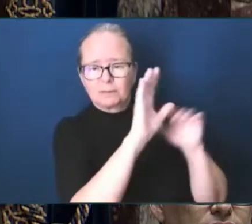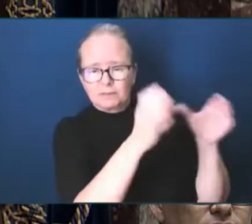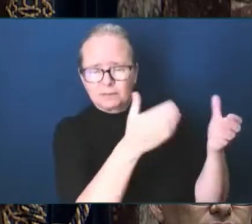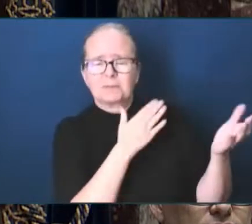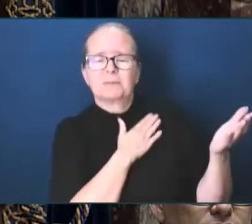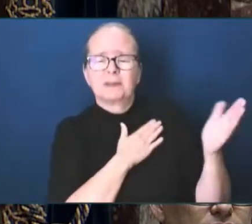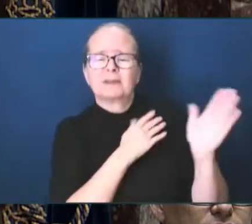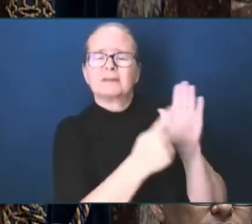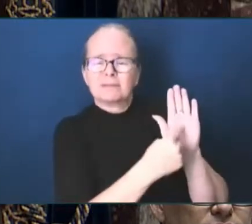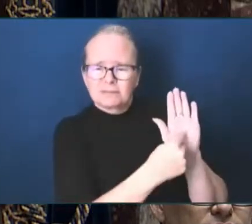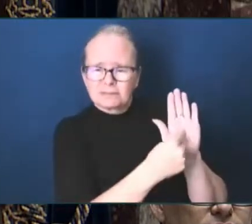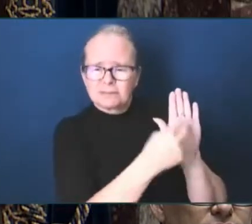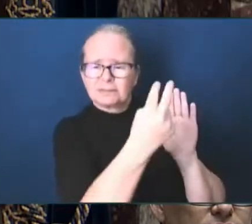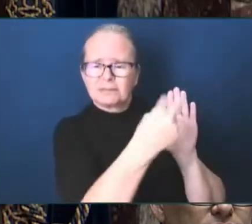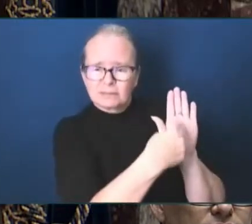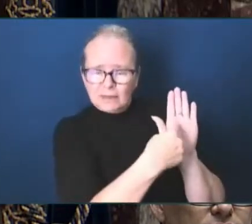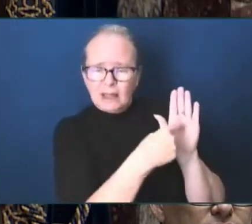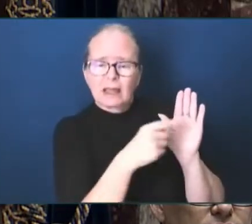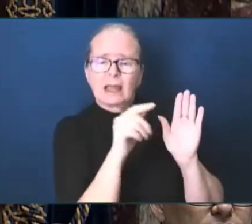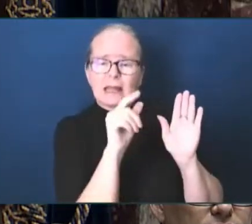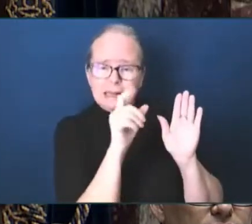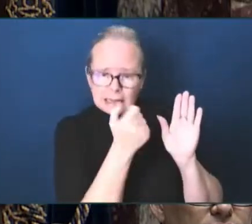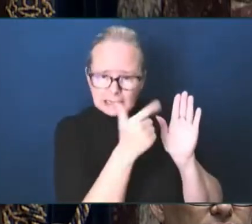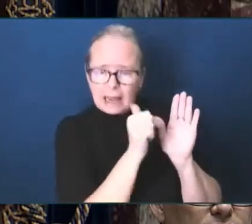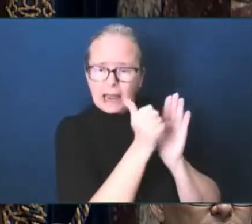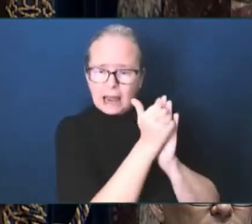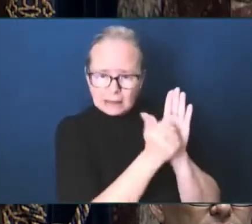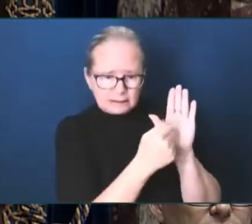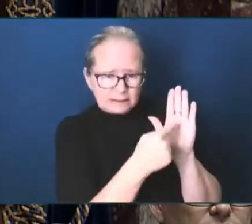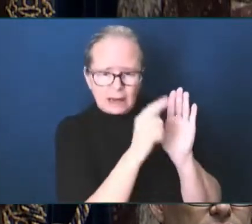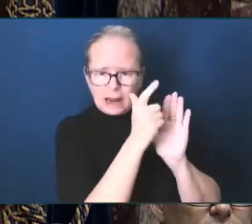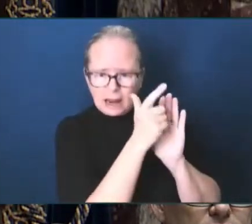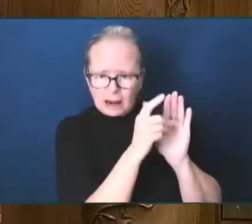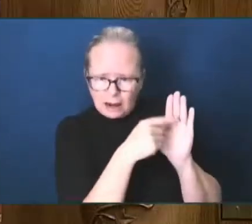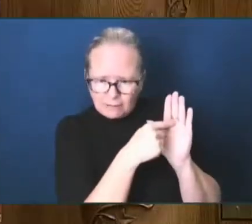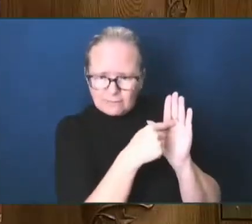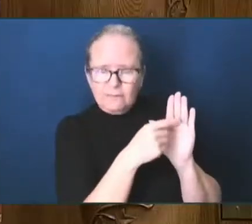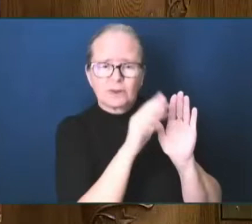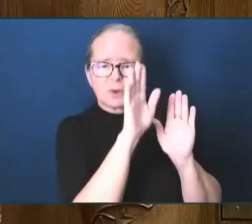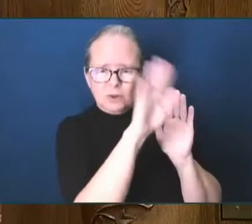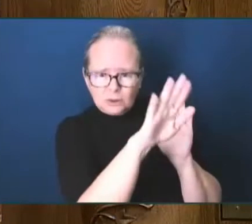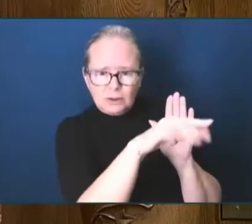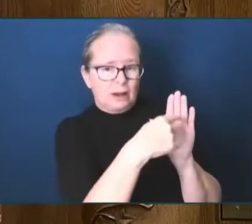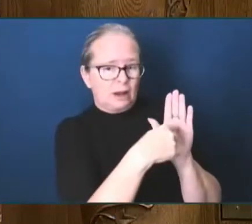to the minister, when can the public expect a full review of the Mental Health Act?